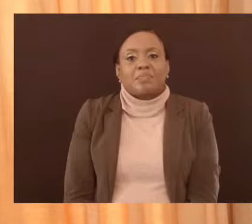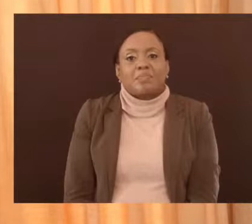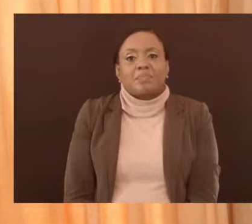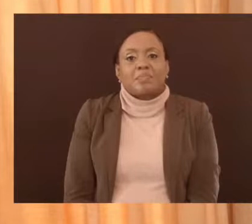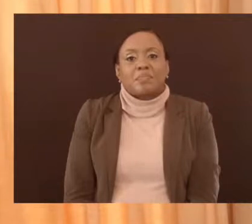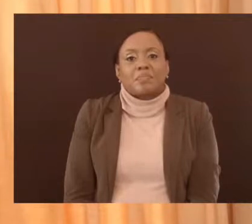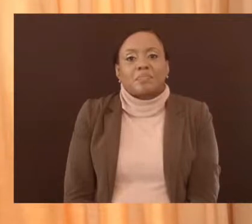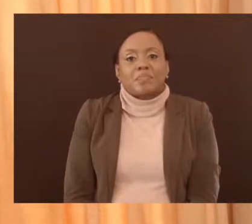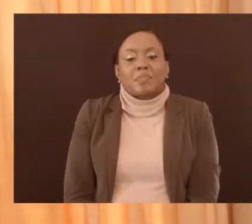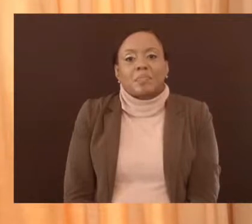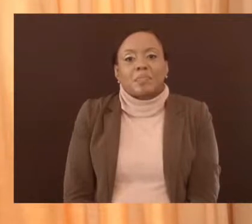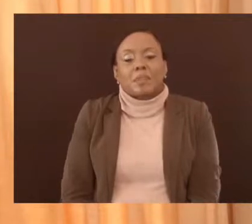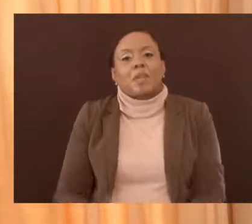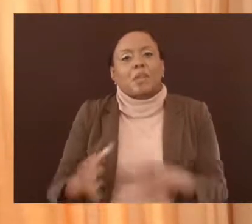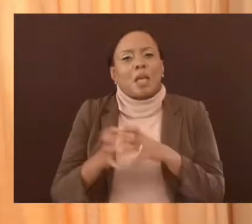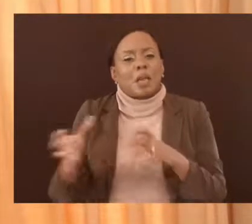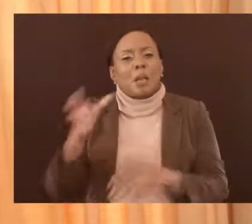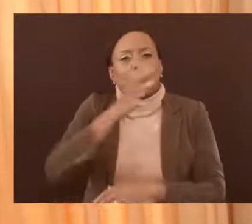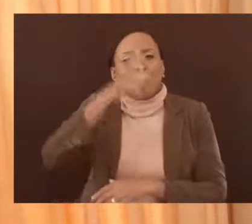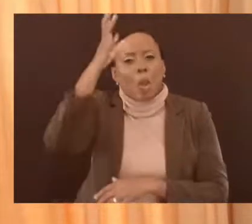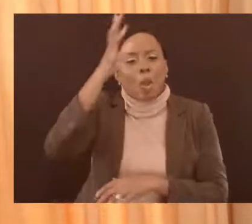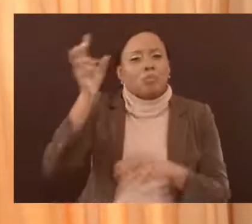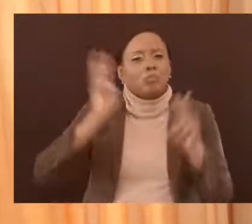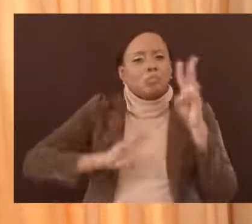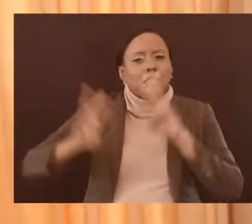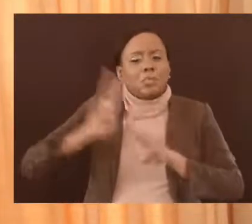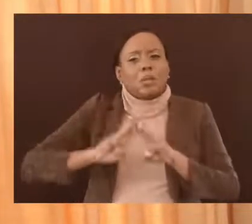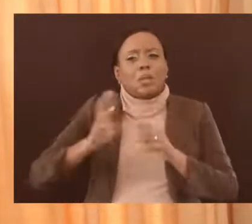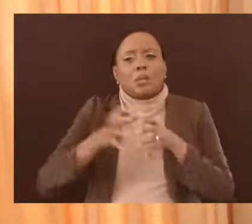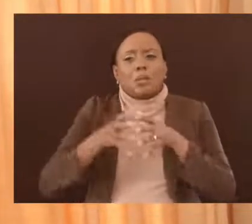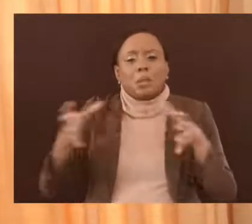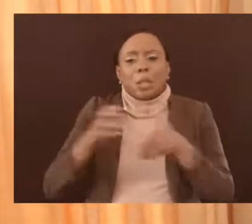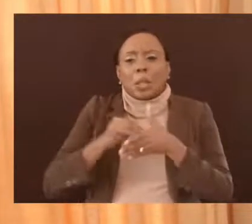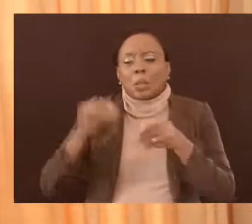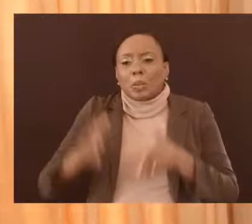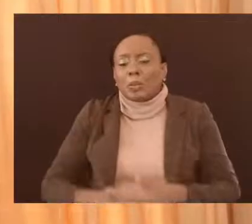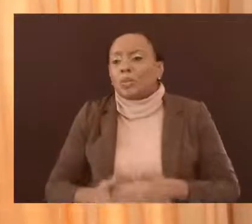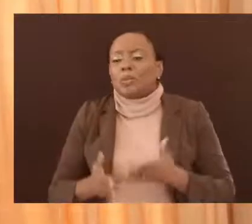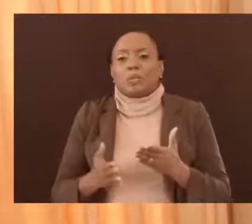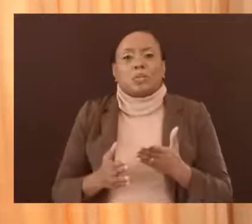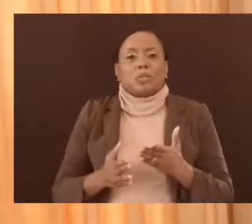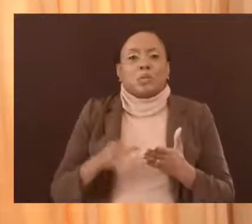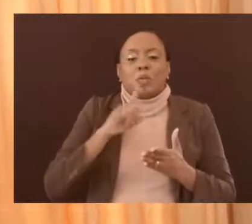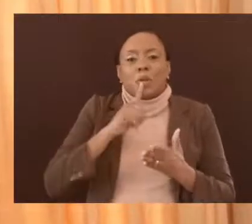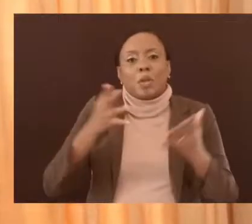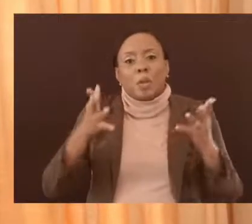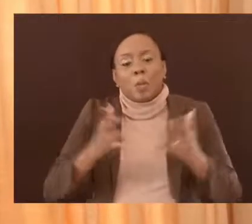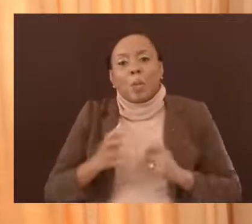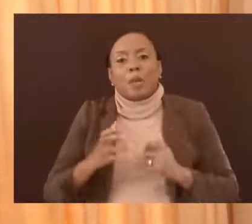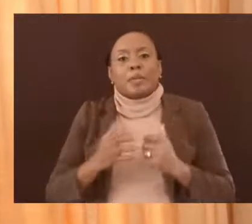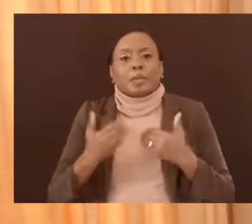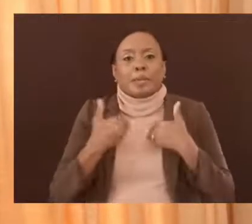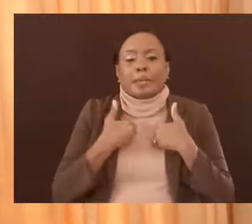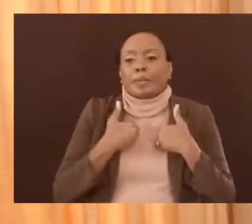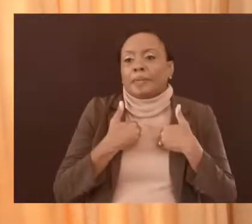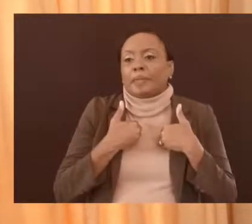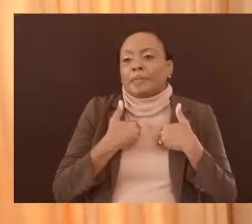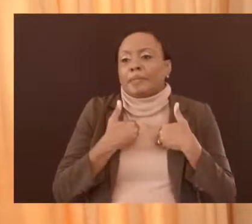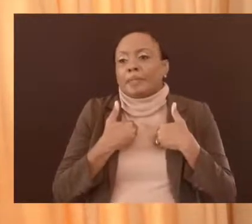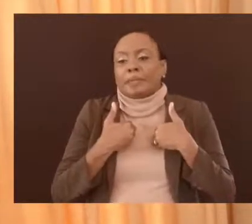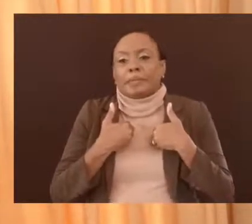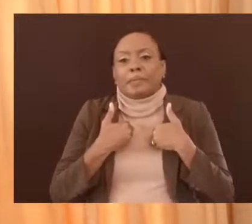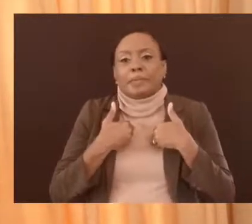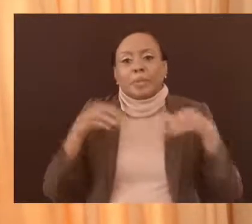a lot of parents were concerned about because they had a number of students who were on a particular trajectory. We did see a few of the parents